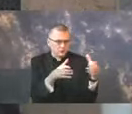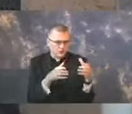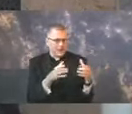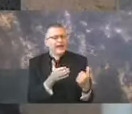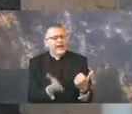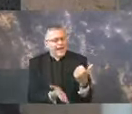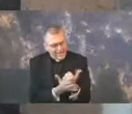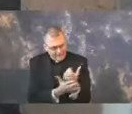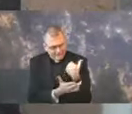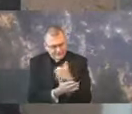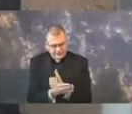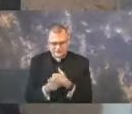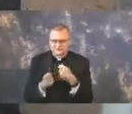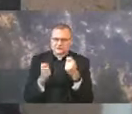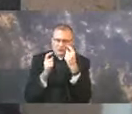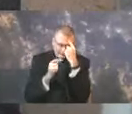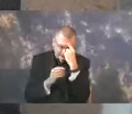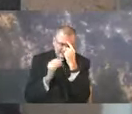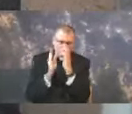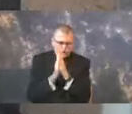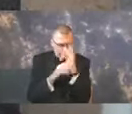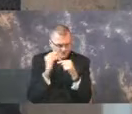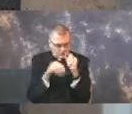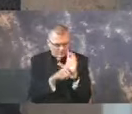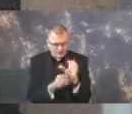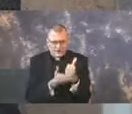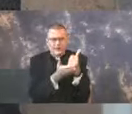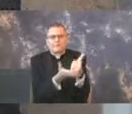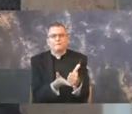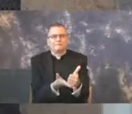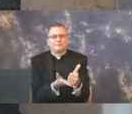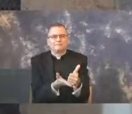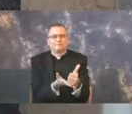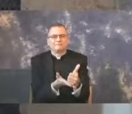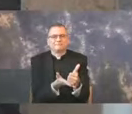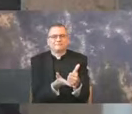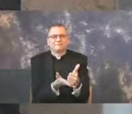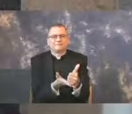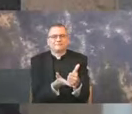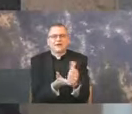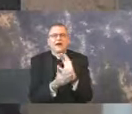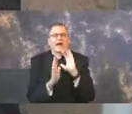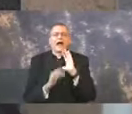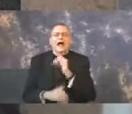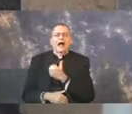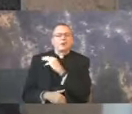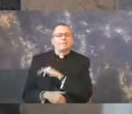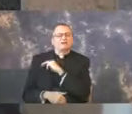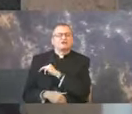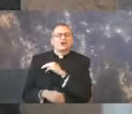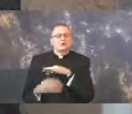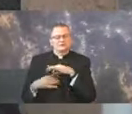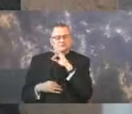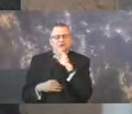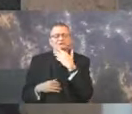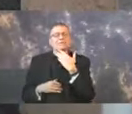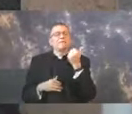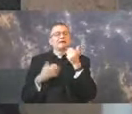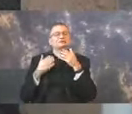pray about the life of our parish. Our missionary spirit should use this moment to seek the best way to